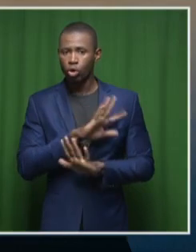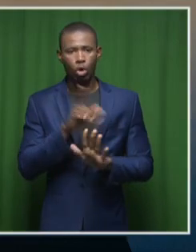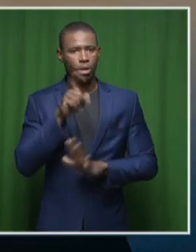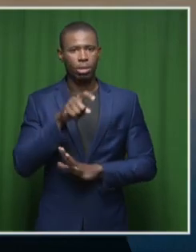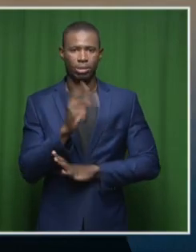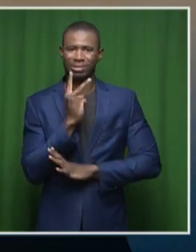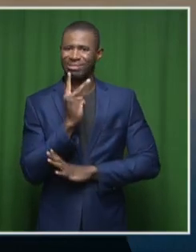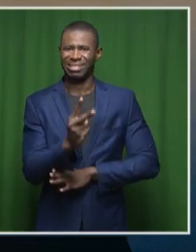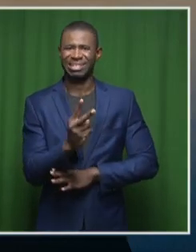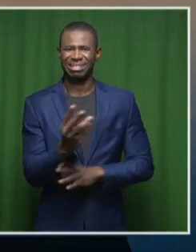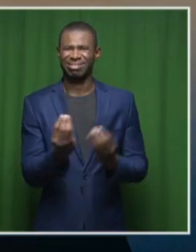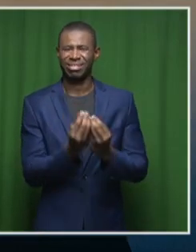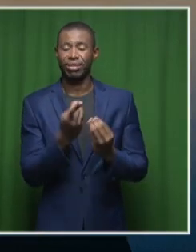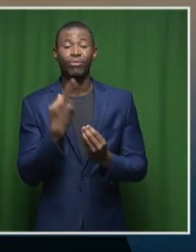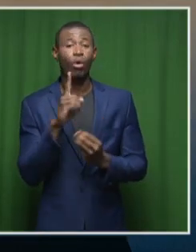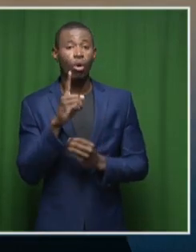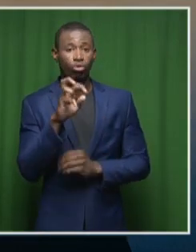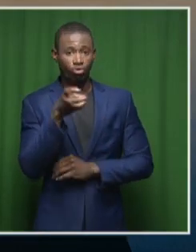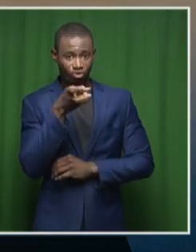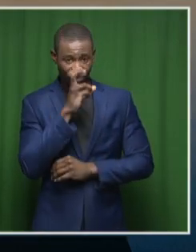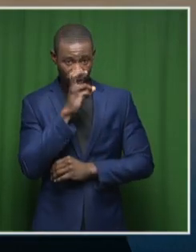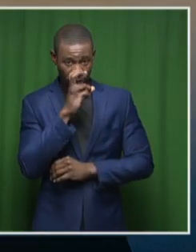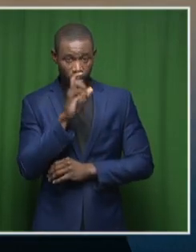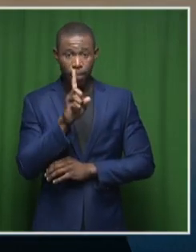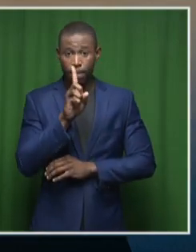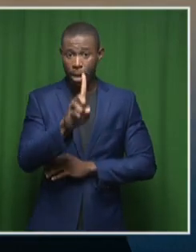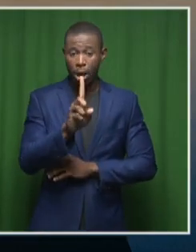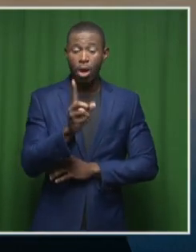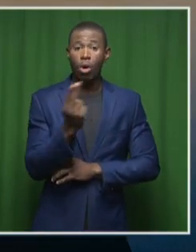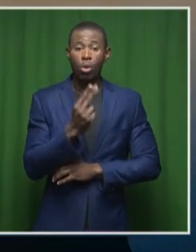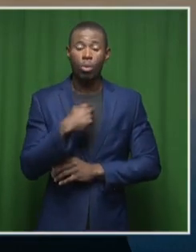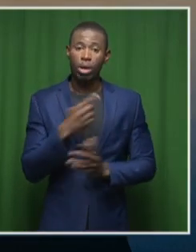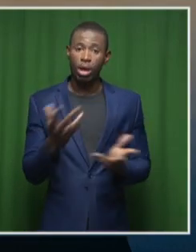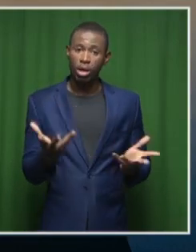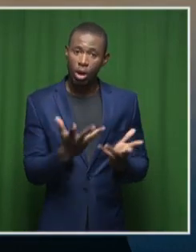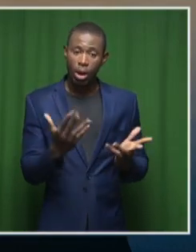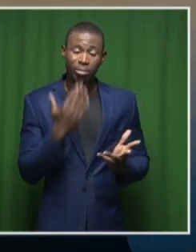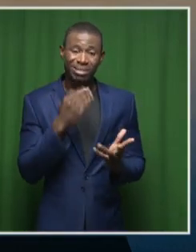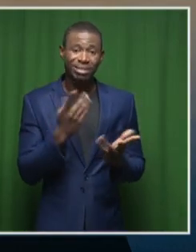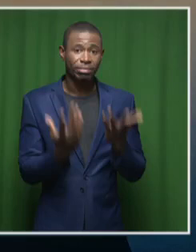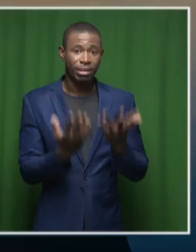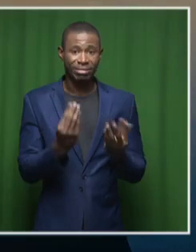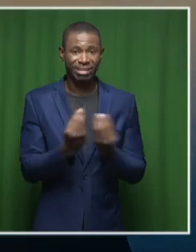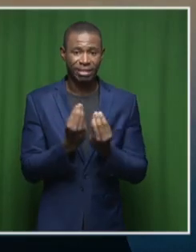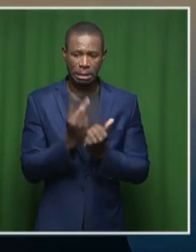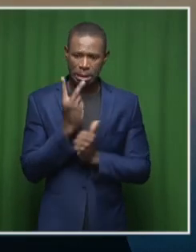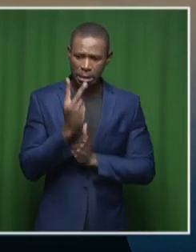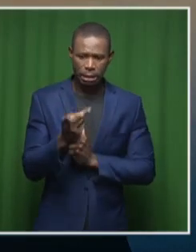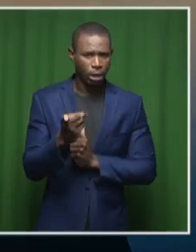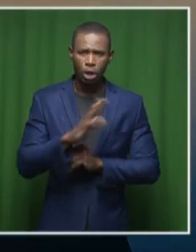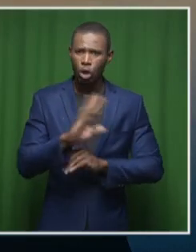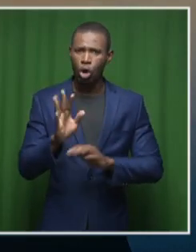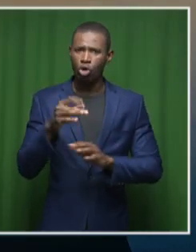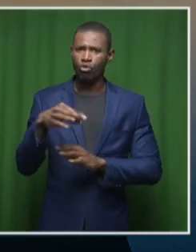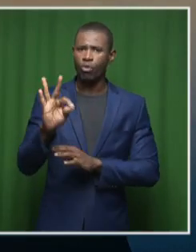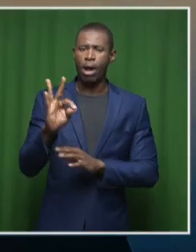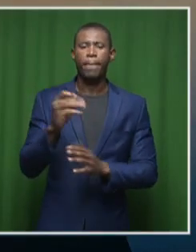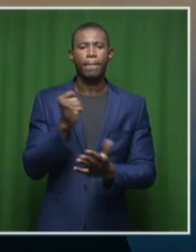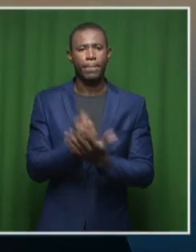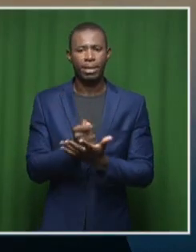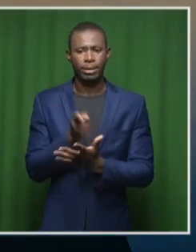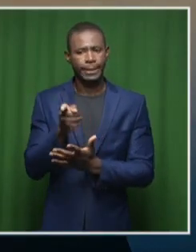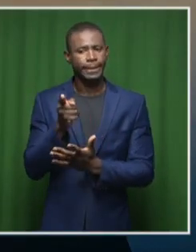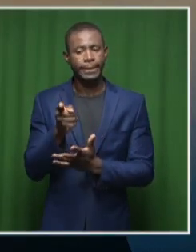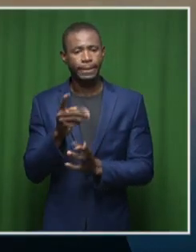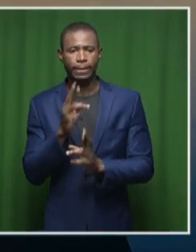that content in the restricted mode. We do, however, still encourage the user to report content if they do see inappropriate content coming up